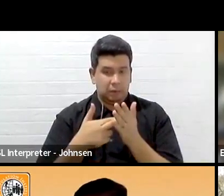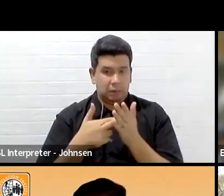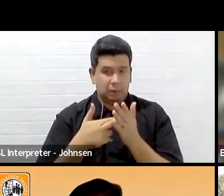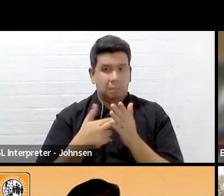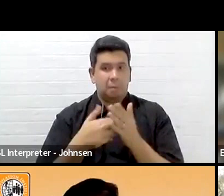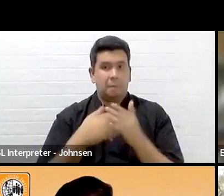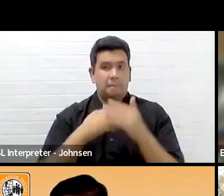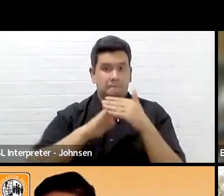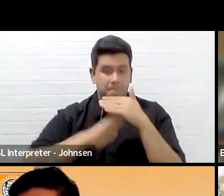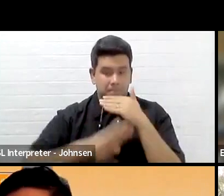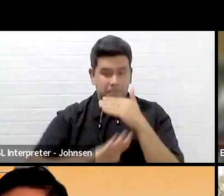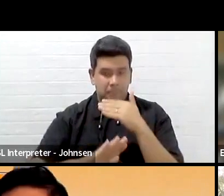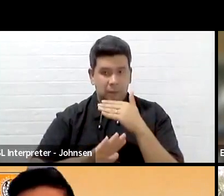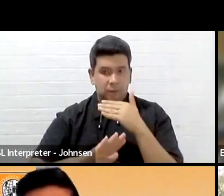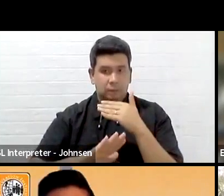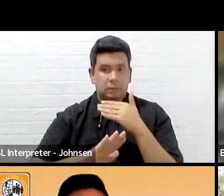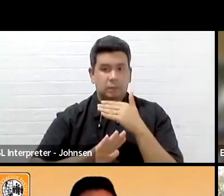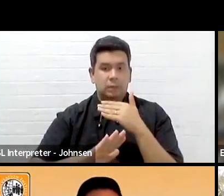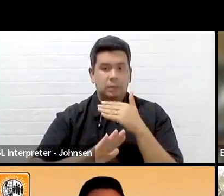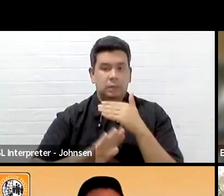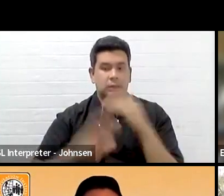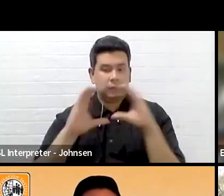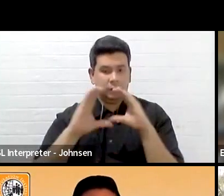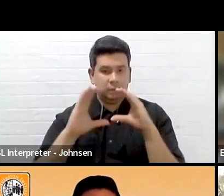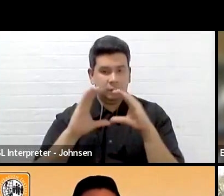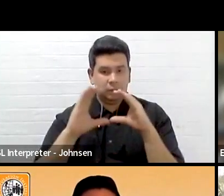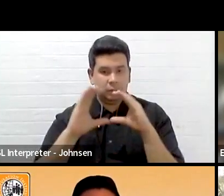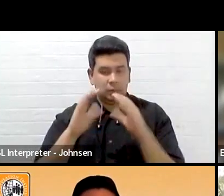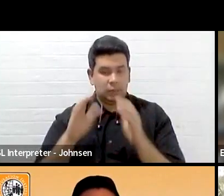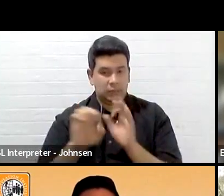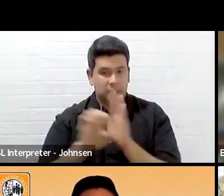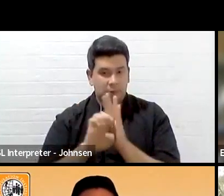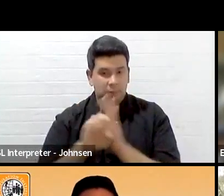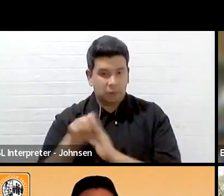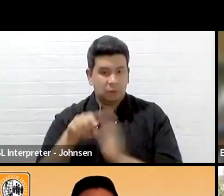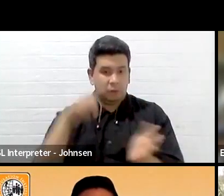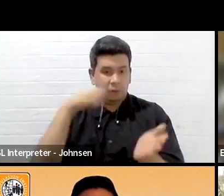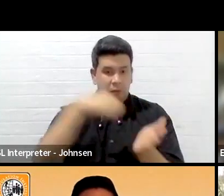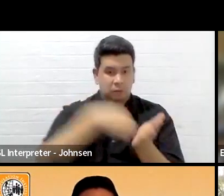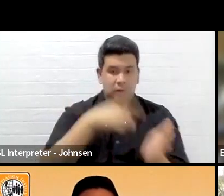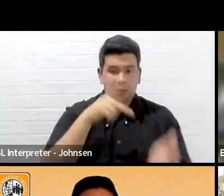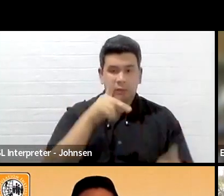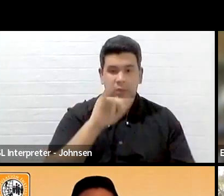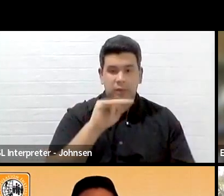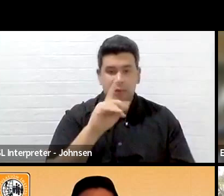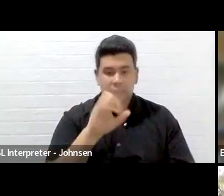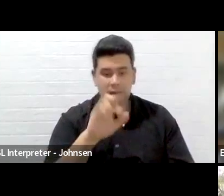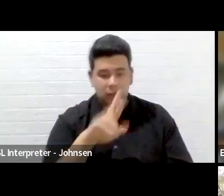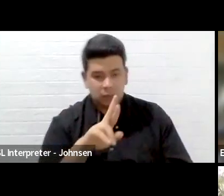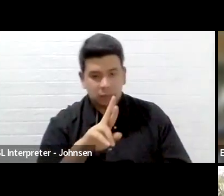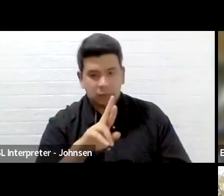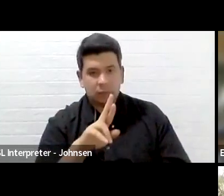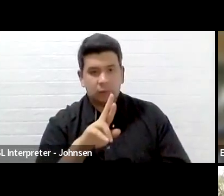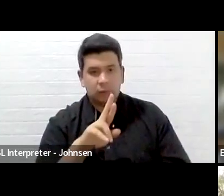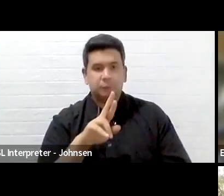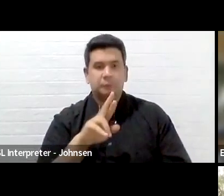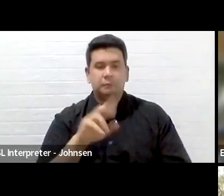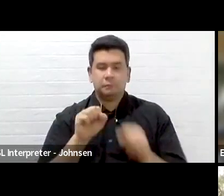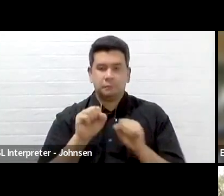submitted upon enrollment of children in kinder. Pero that help a lot in terms